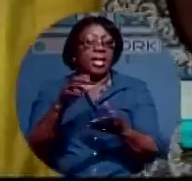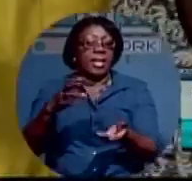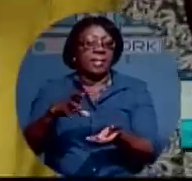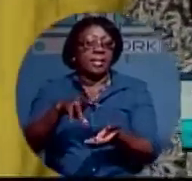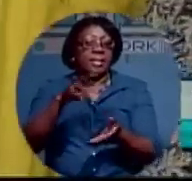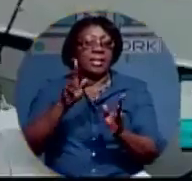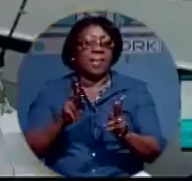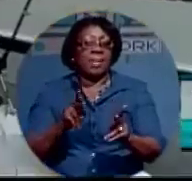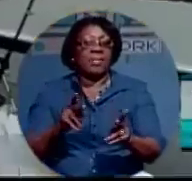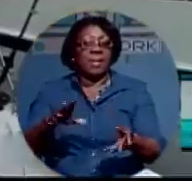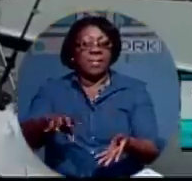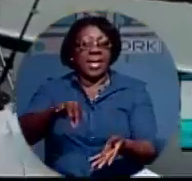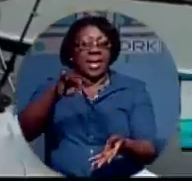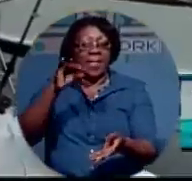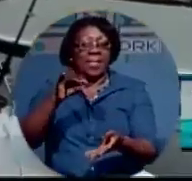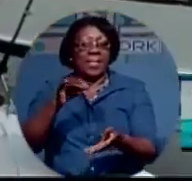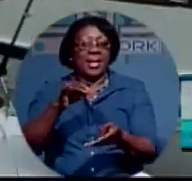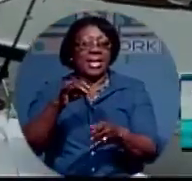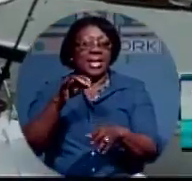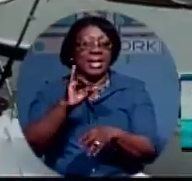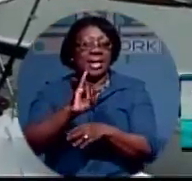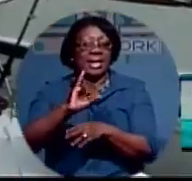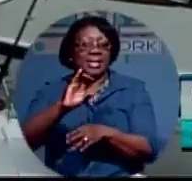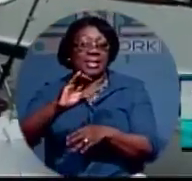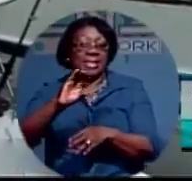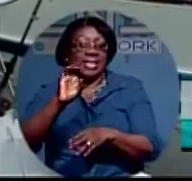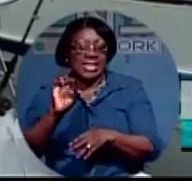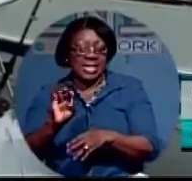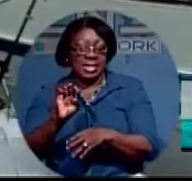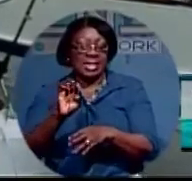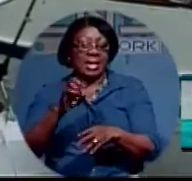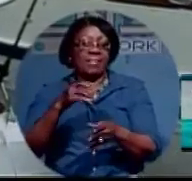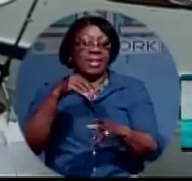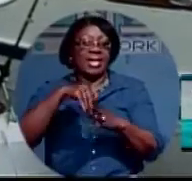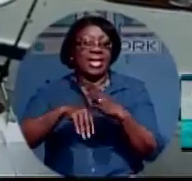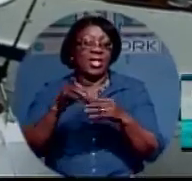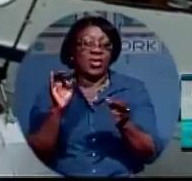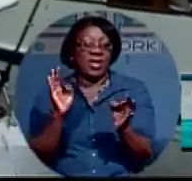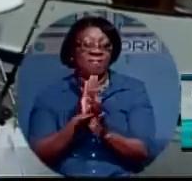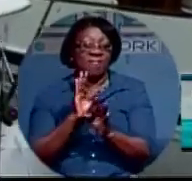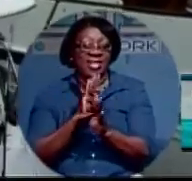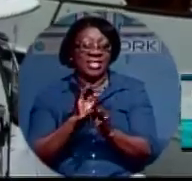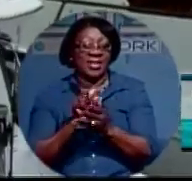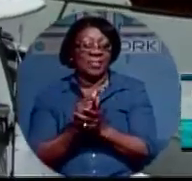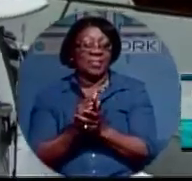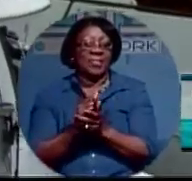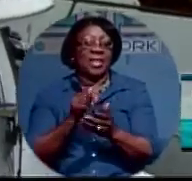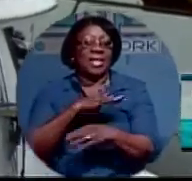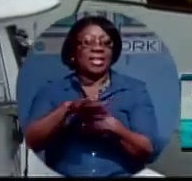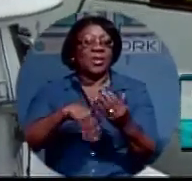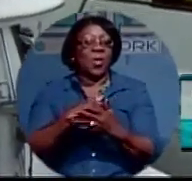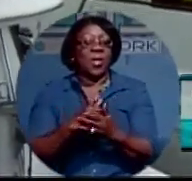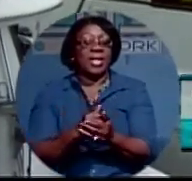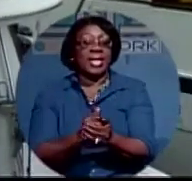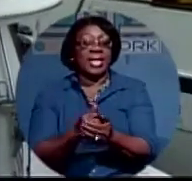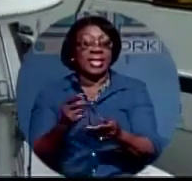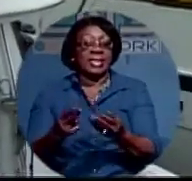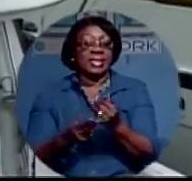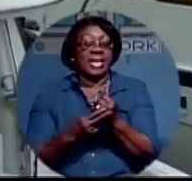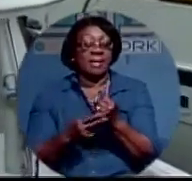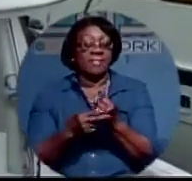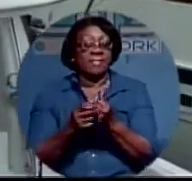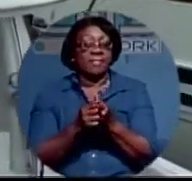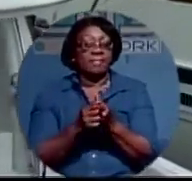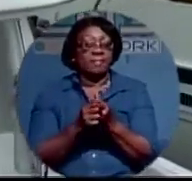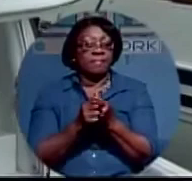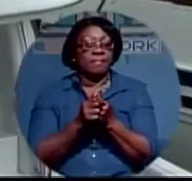today saved some of the pea-sized hail and put it into their freezer. Even though that was all they could save, they say they saw hail as big